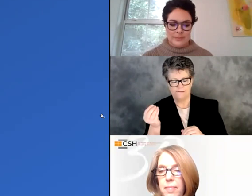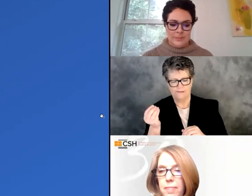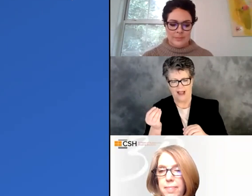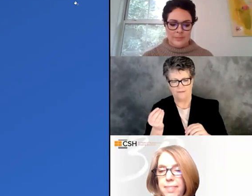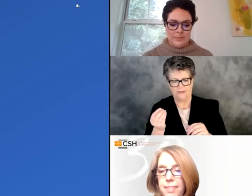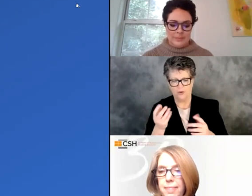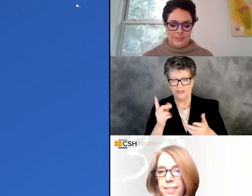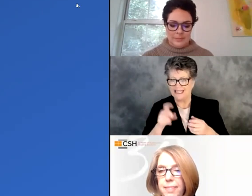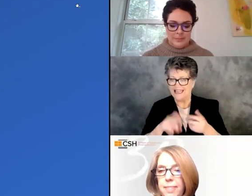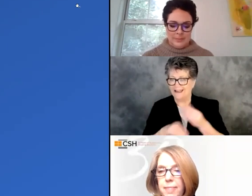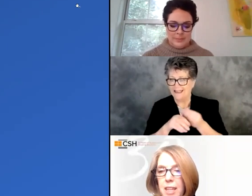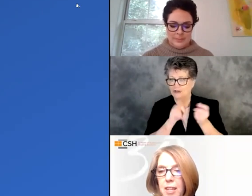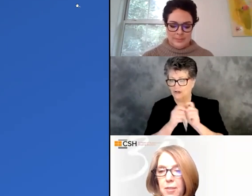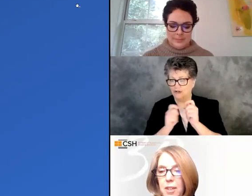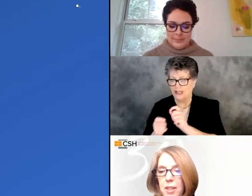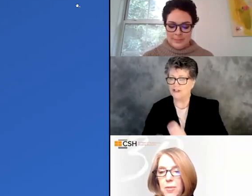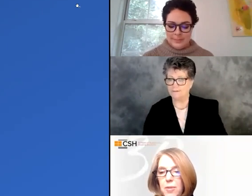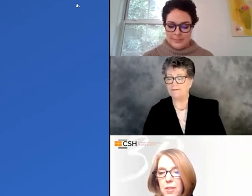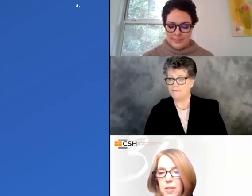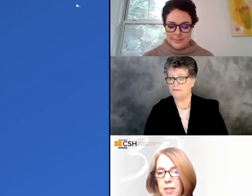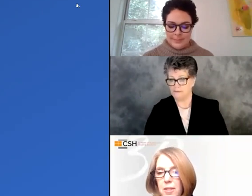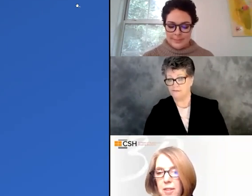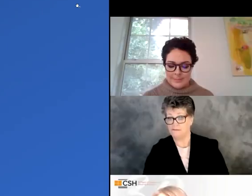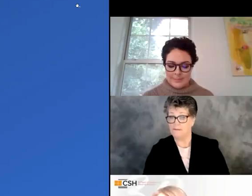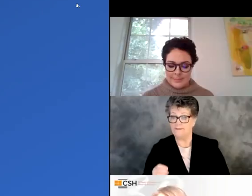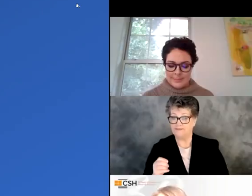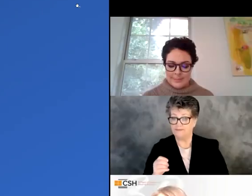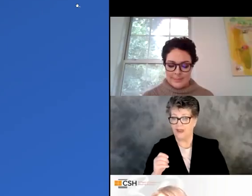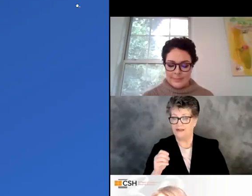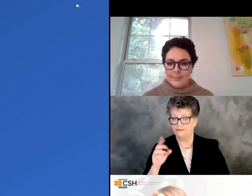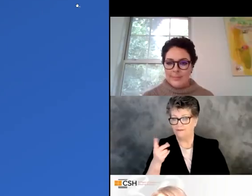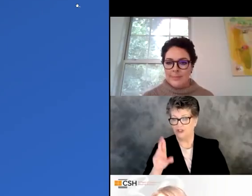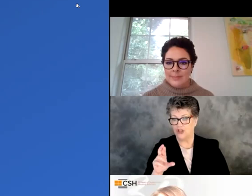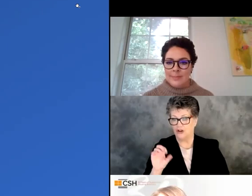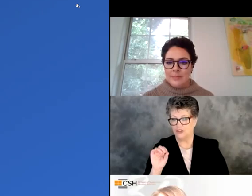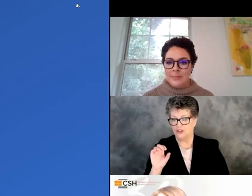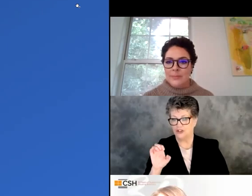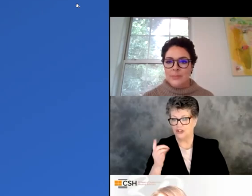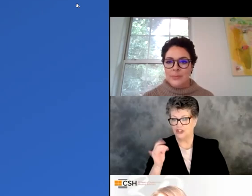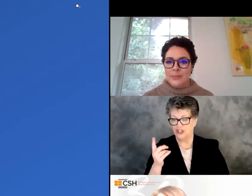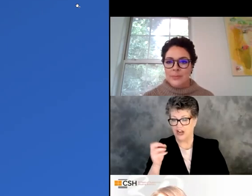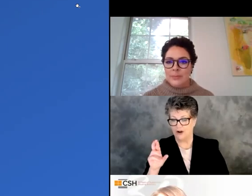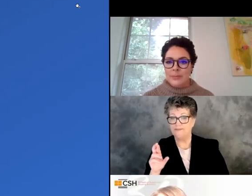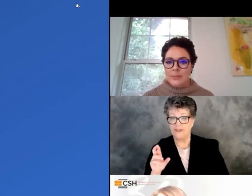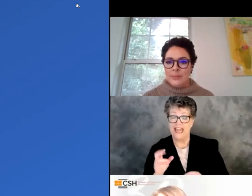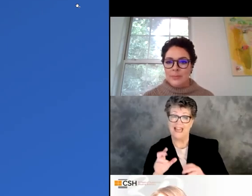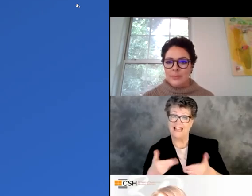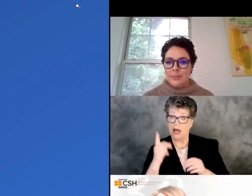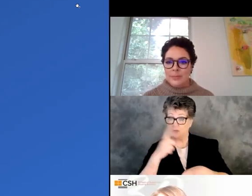adaptations. Thank you. Alexis, the Home and Community-Based Alternatives Waiver Program does allow for a